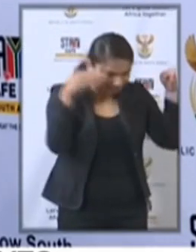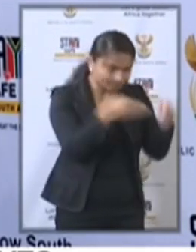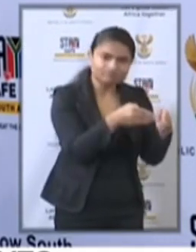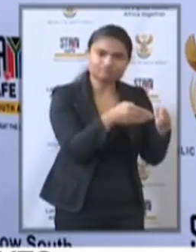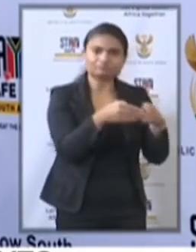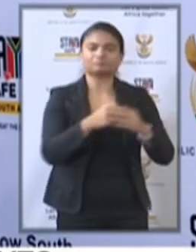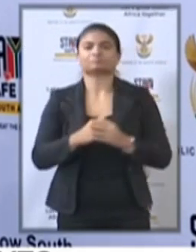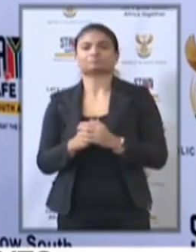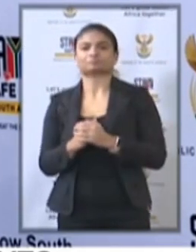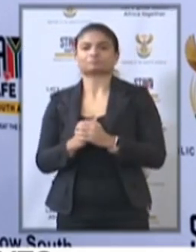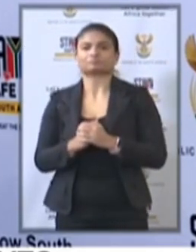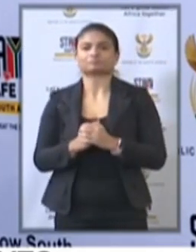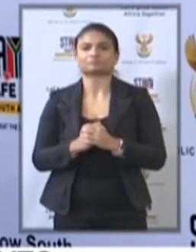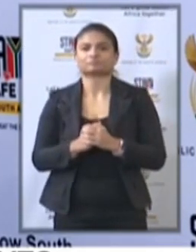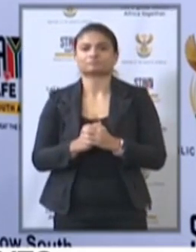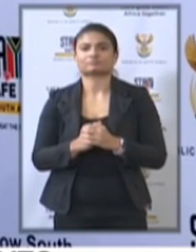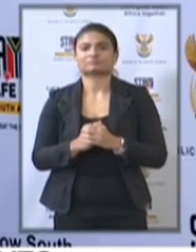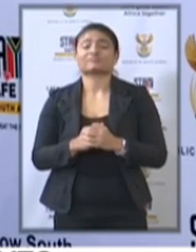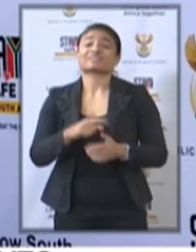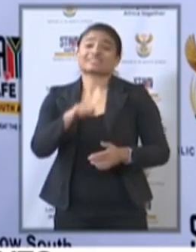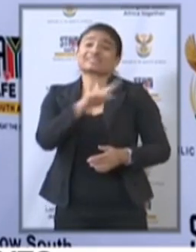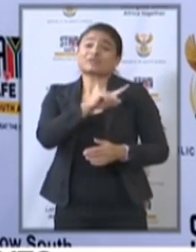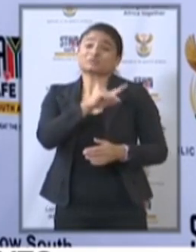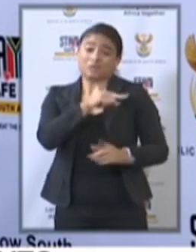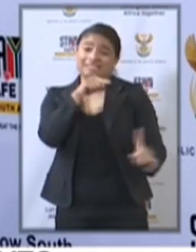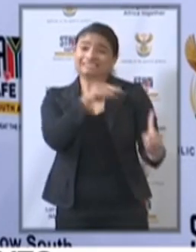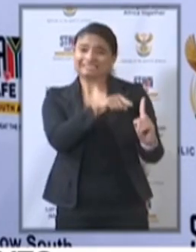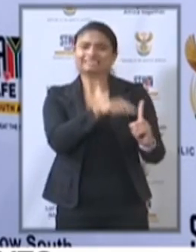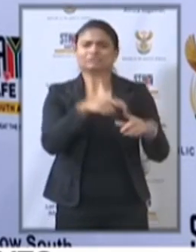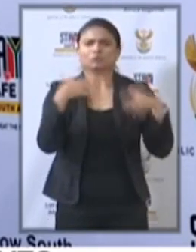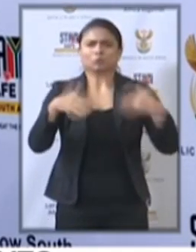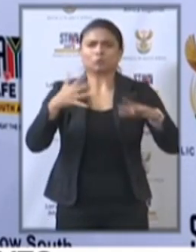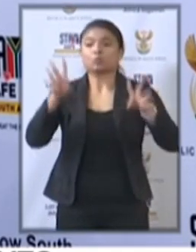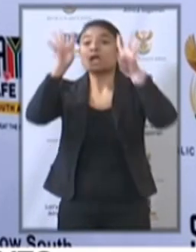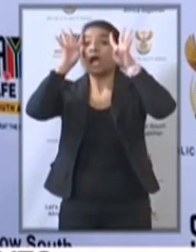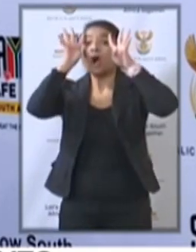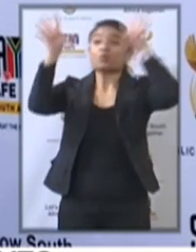It is against this background that the initiatives outlined here